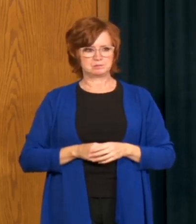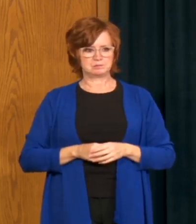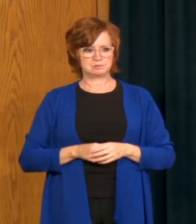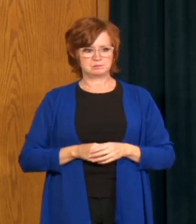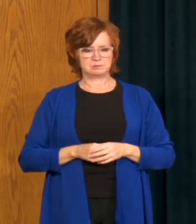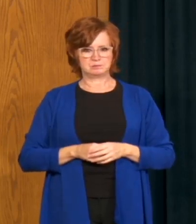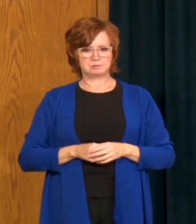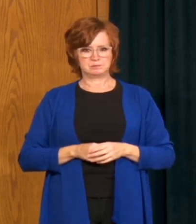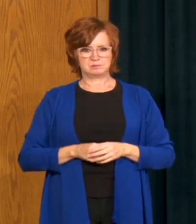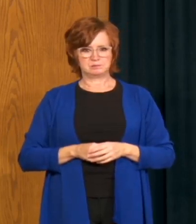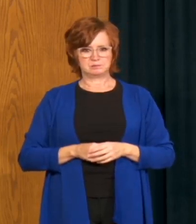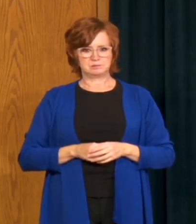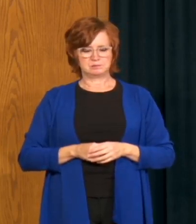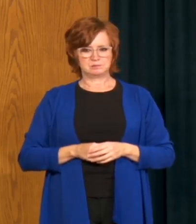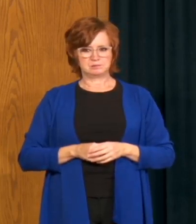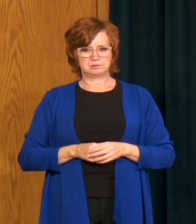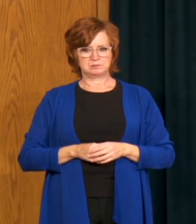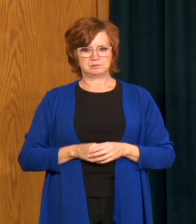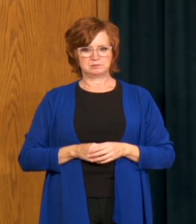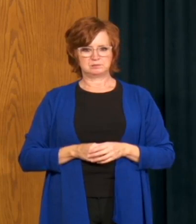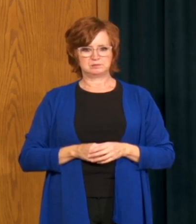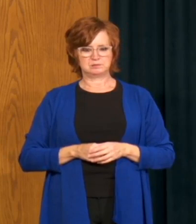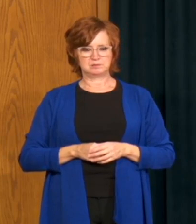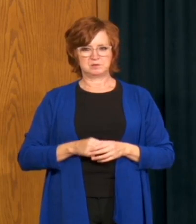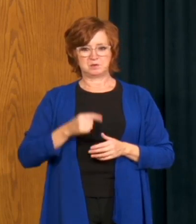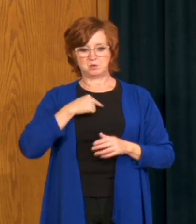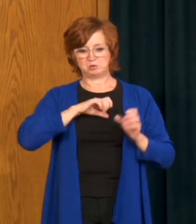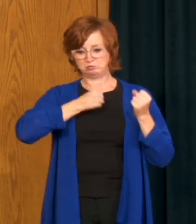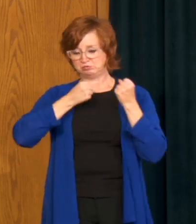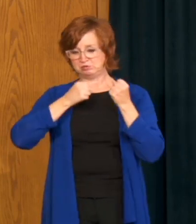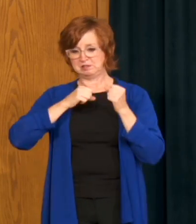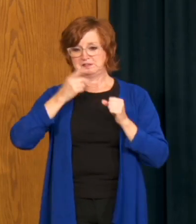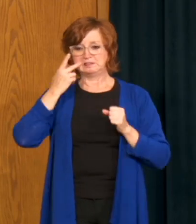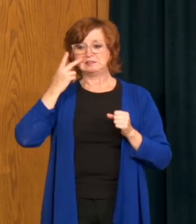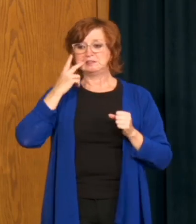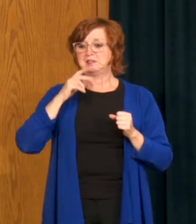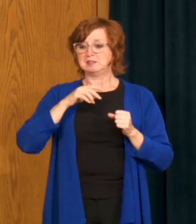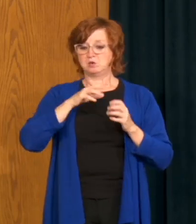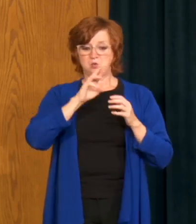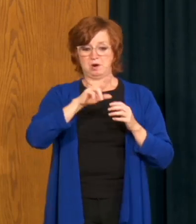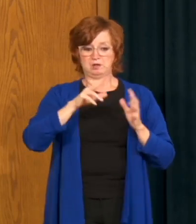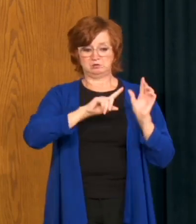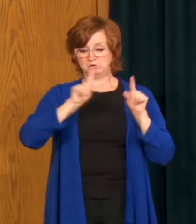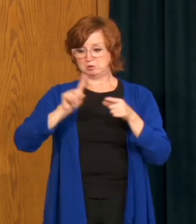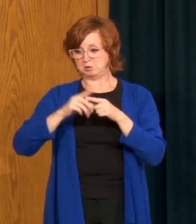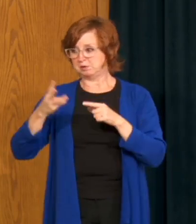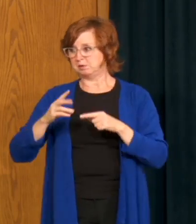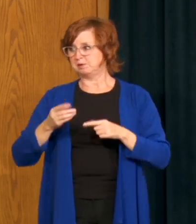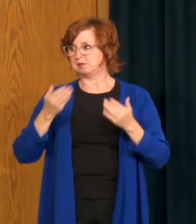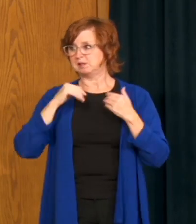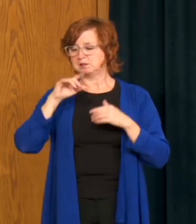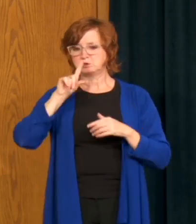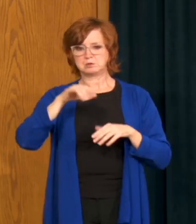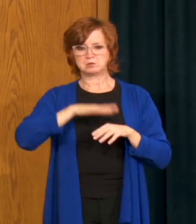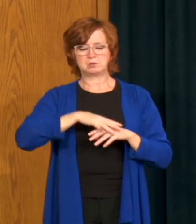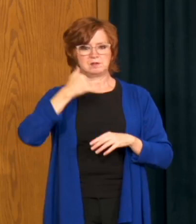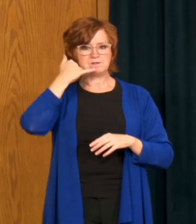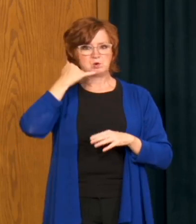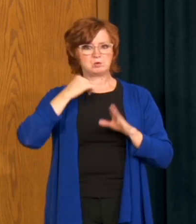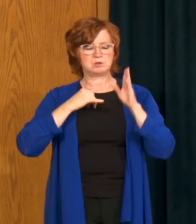we're going to have to, it looks like we'll have to travel to Winnipeg to get it, to put our name back on it. We'll take our next question on the